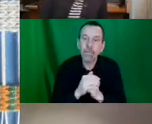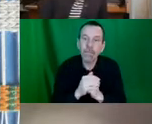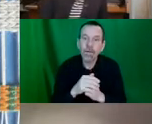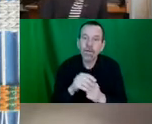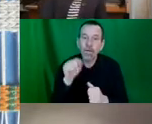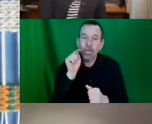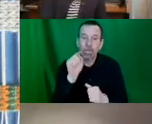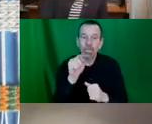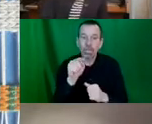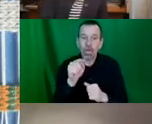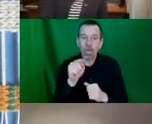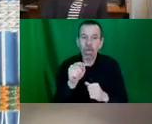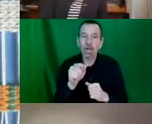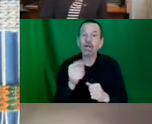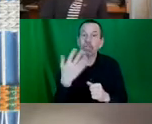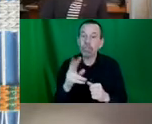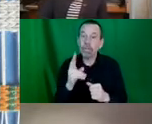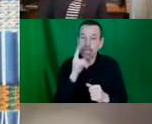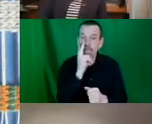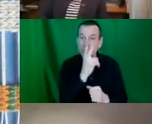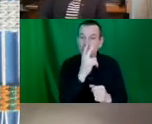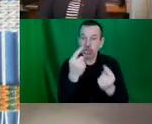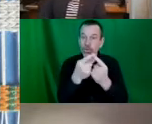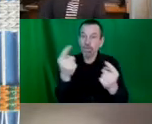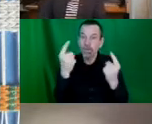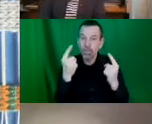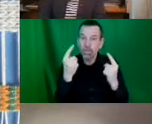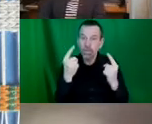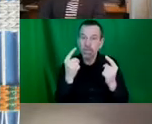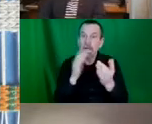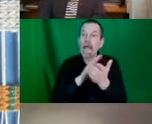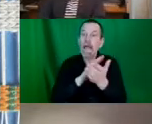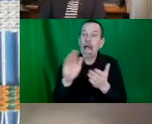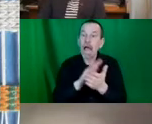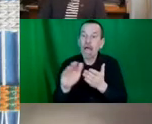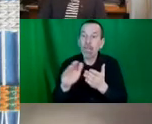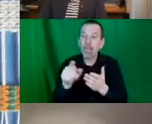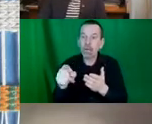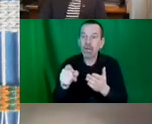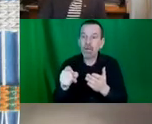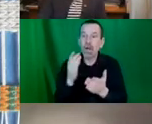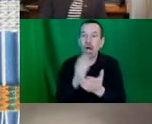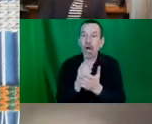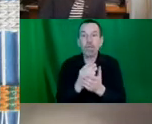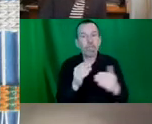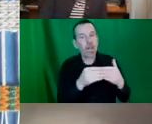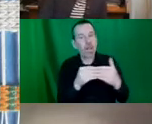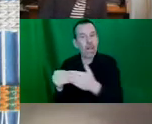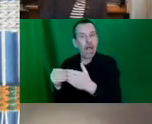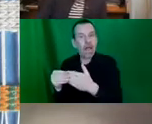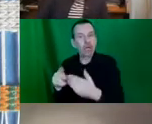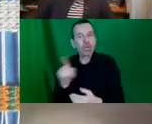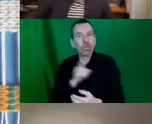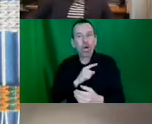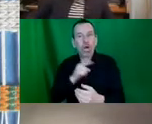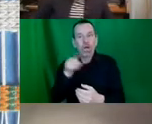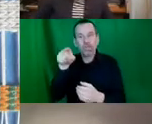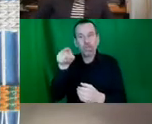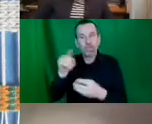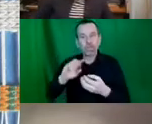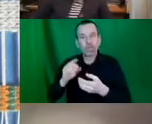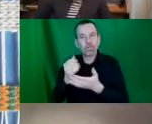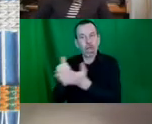is a form I observed at university. Heather was part of the original survey at St. Catherine's and therefore a perfect guide throughout the